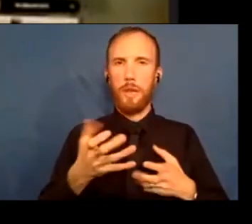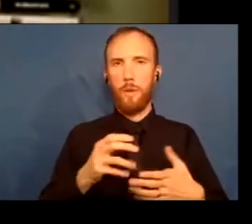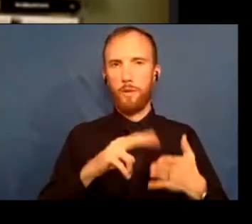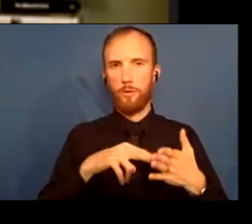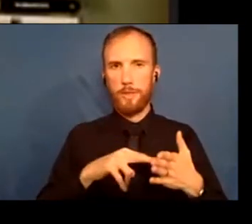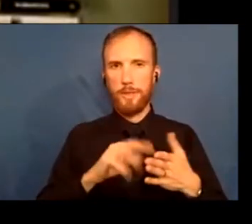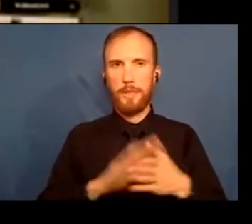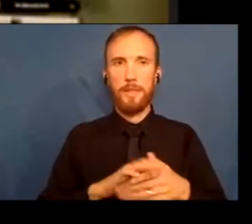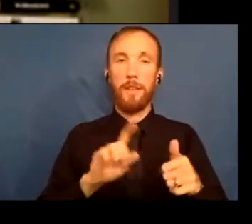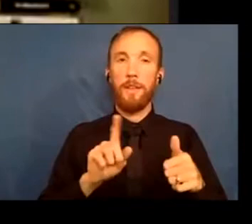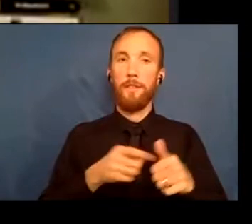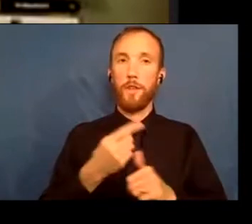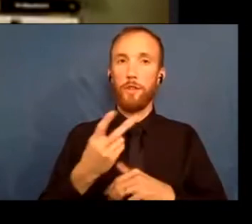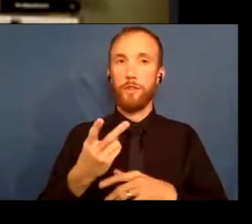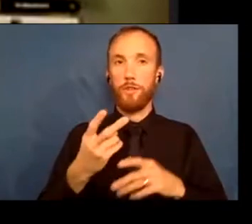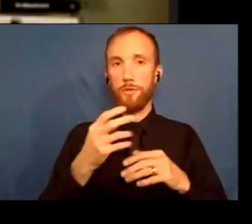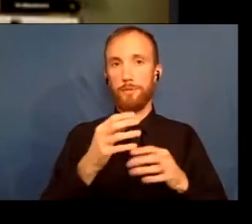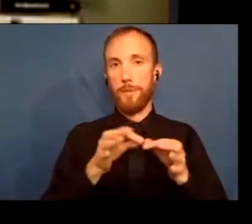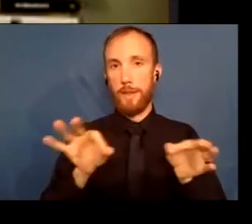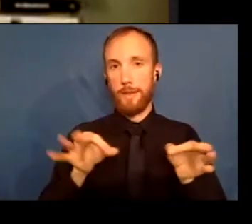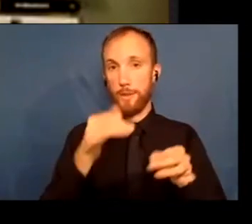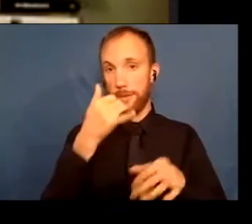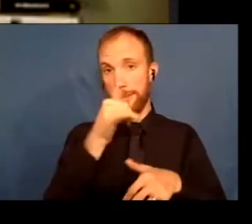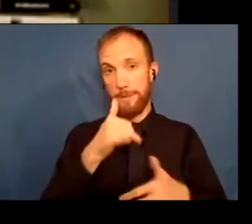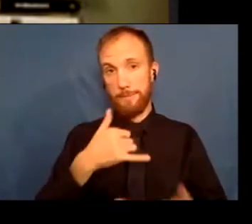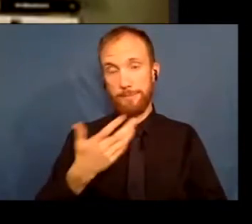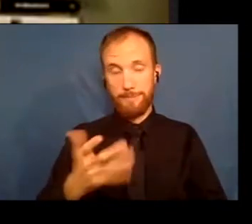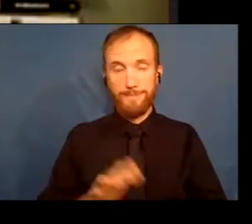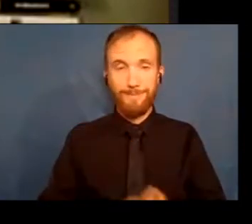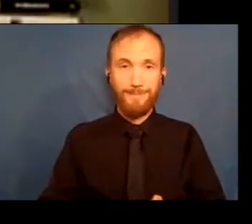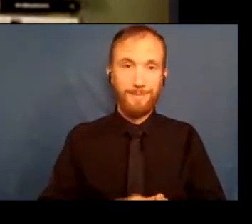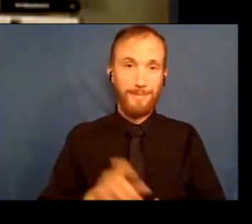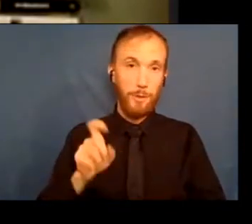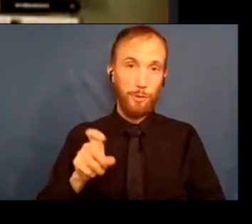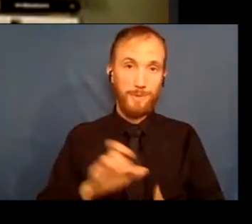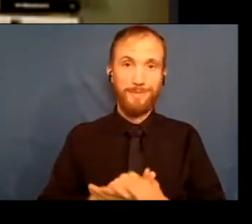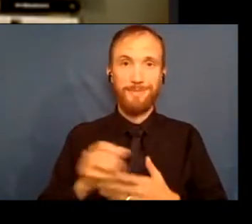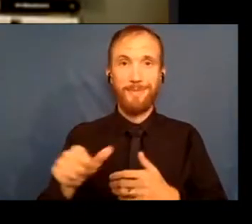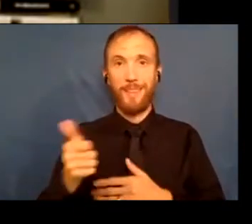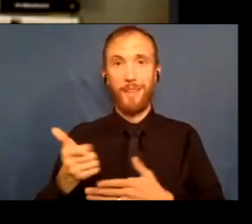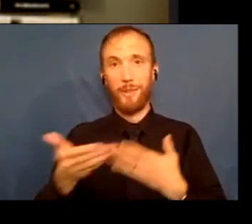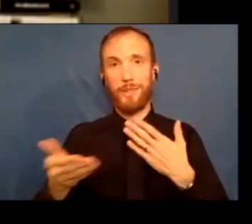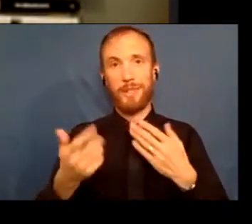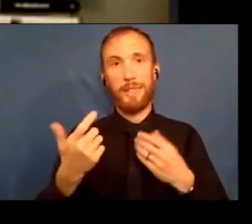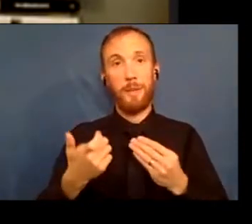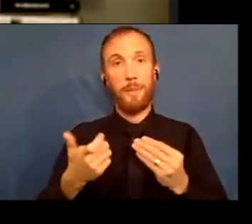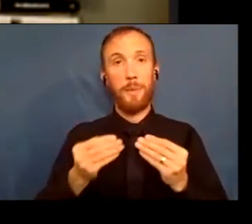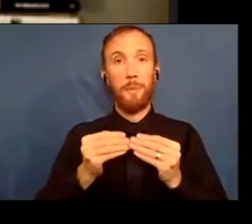lines are silly, as they should be, and then I hope the rest are a little more serious. Okay.